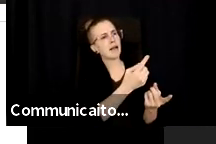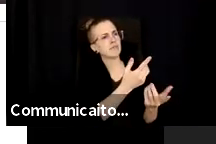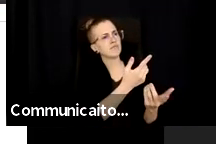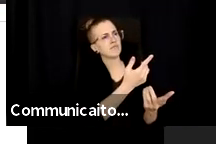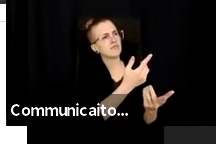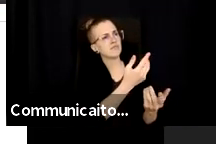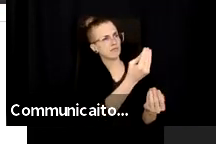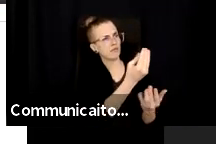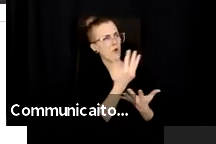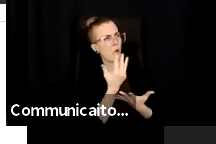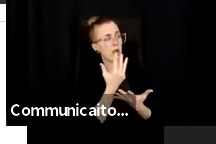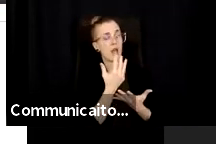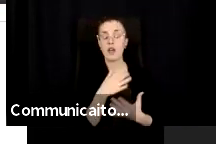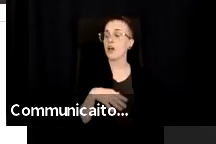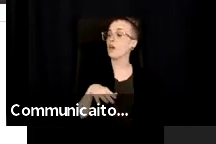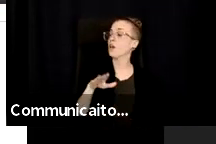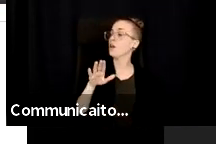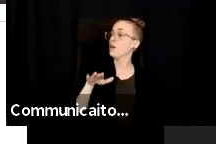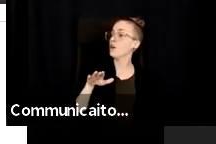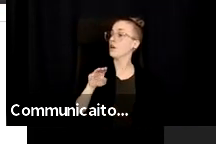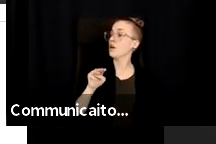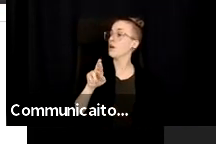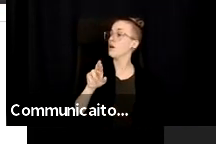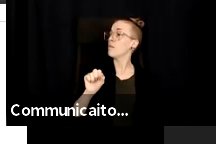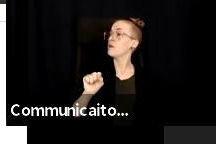Lopez, why are you here?